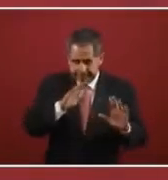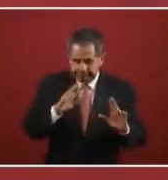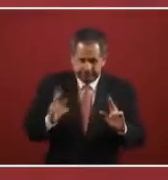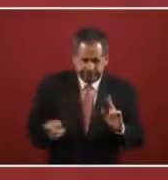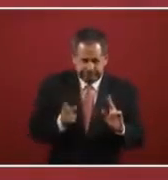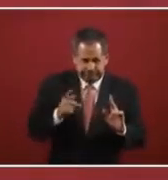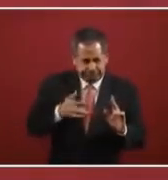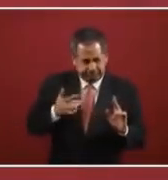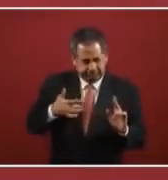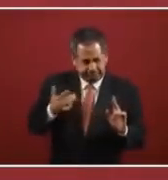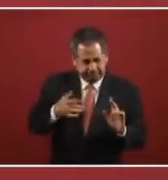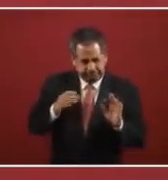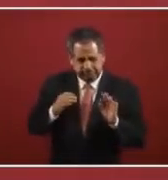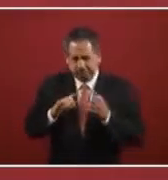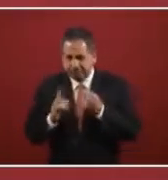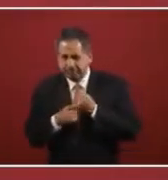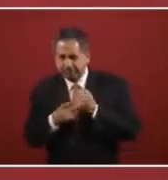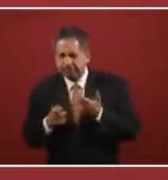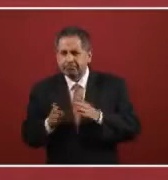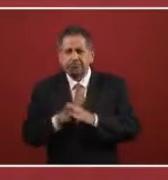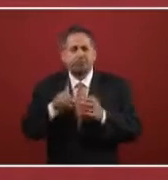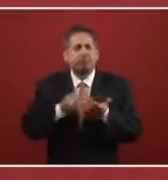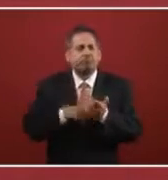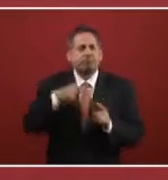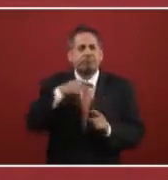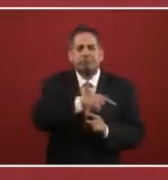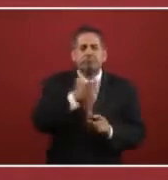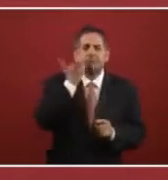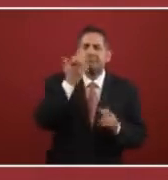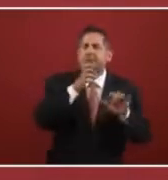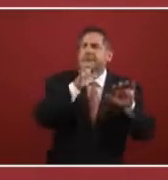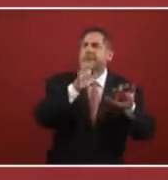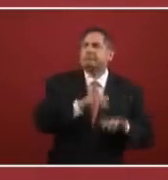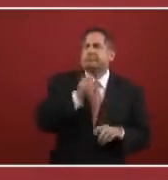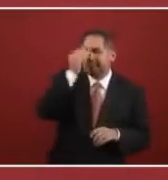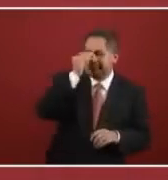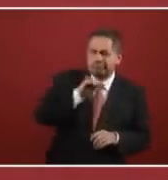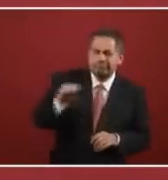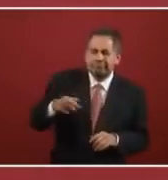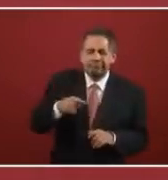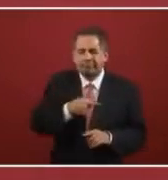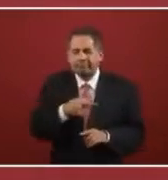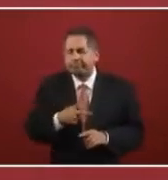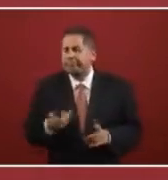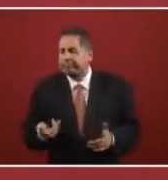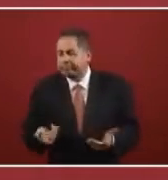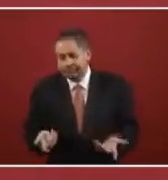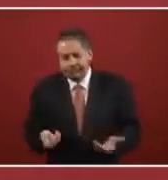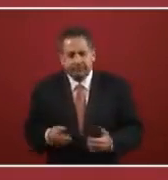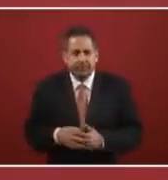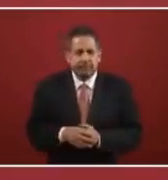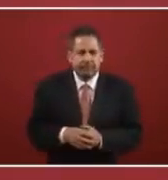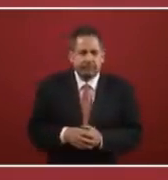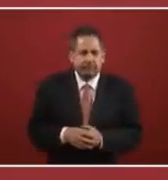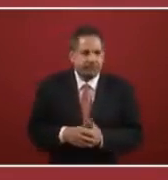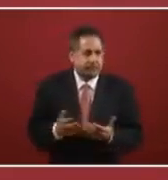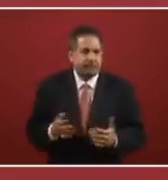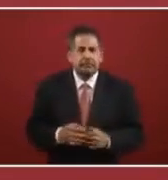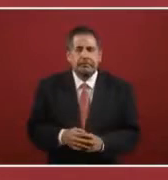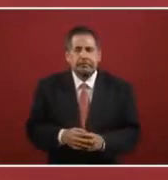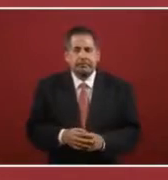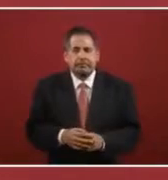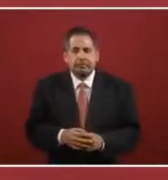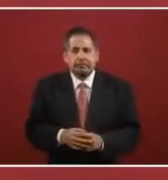preguntarse. we need to ask ourselves De this. parte de quién, o sea, Ask yourself, y muchas veces, in many cases, pues